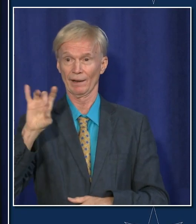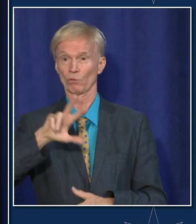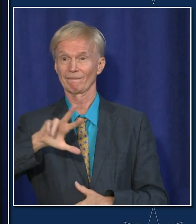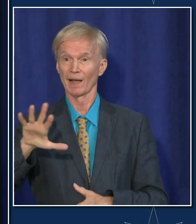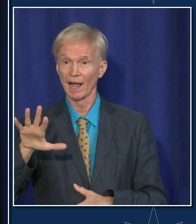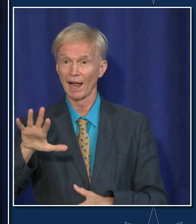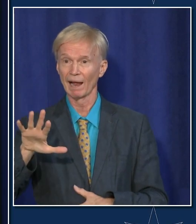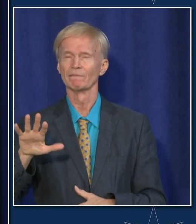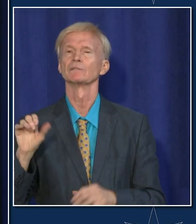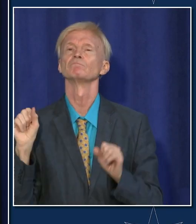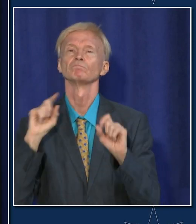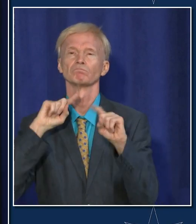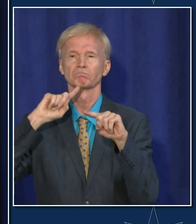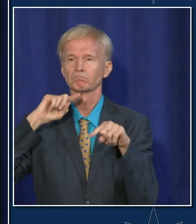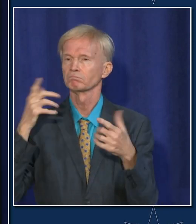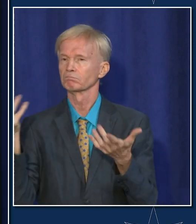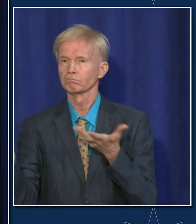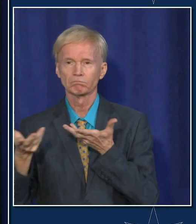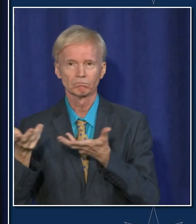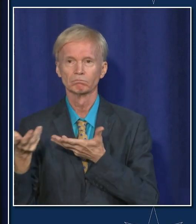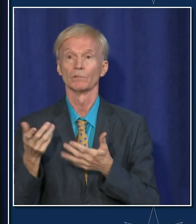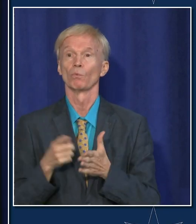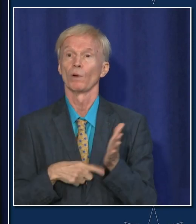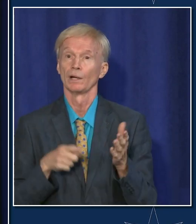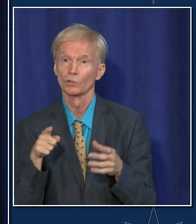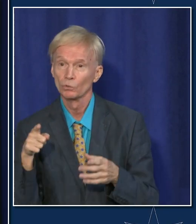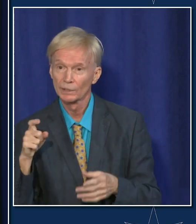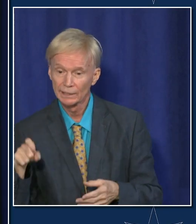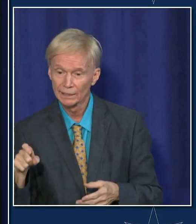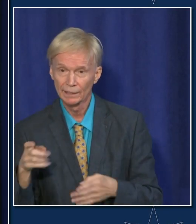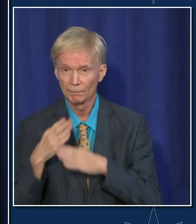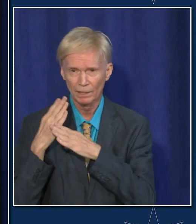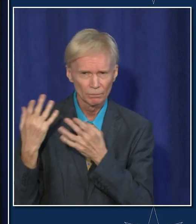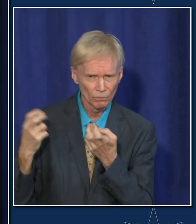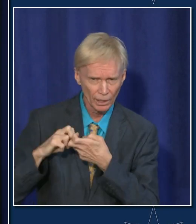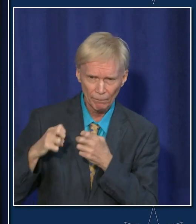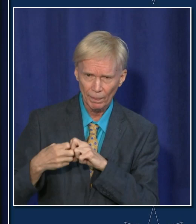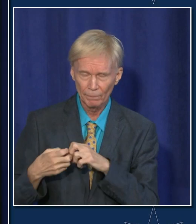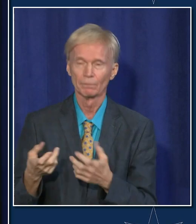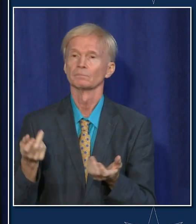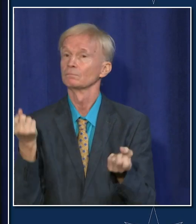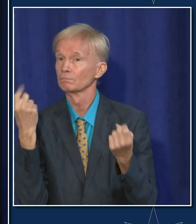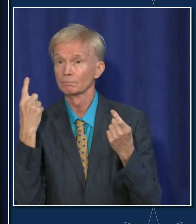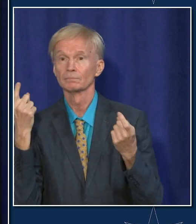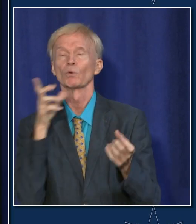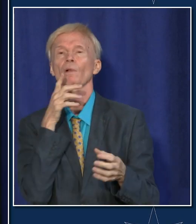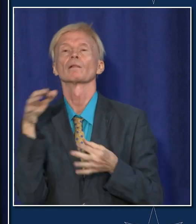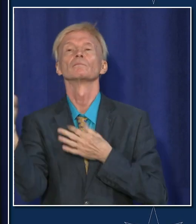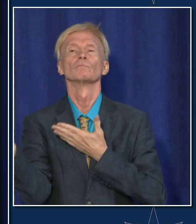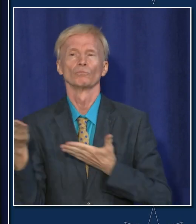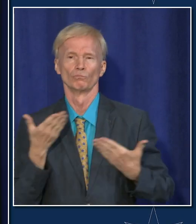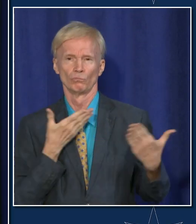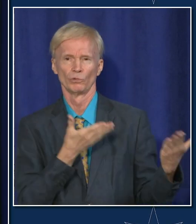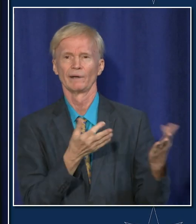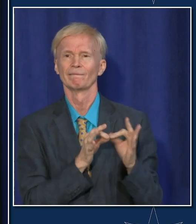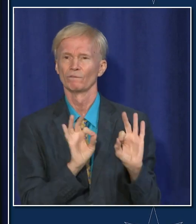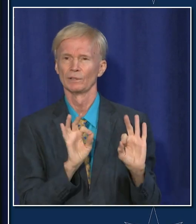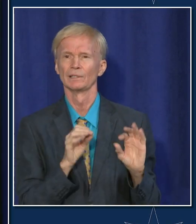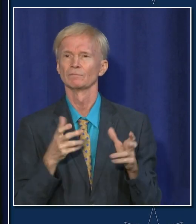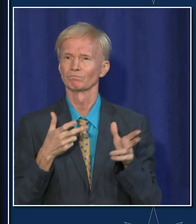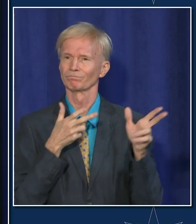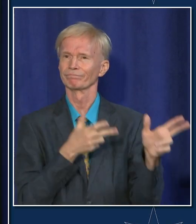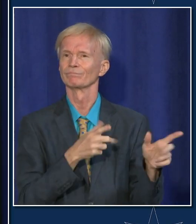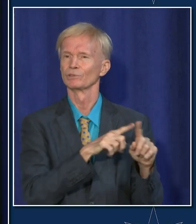312-746-4835. We will answer your questions. We will figure out whatever barrier to vaccination you have, and we will bring vaccine free of charge to your